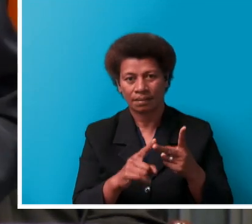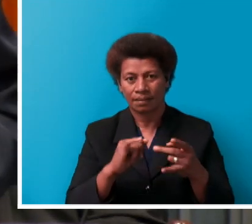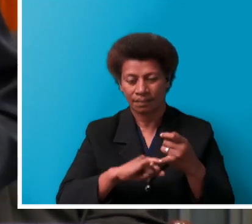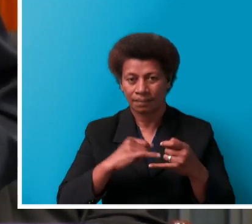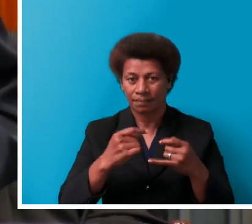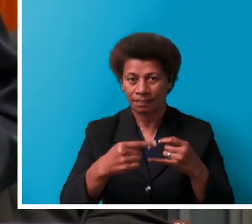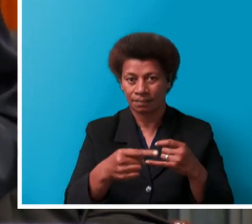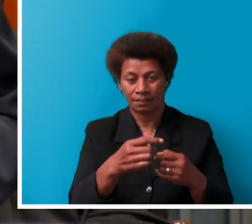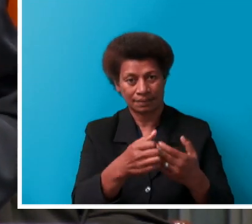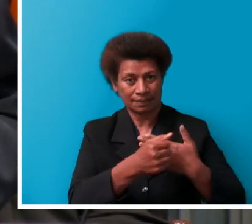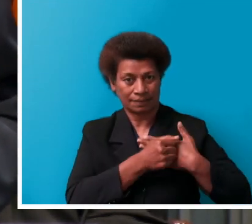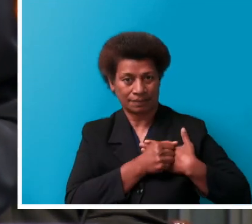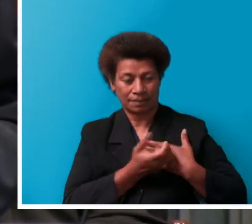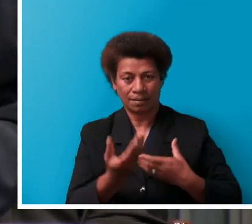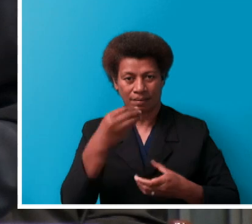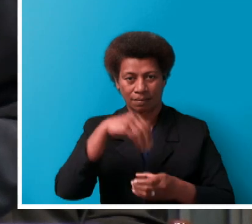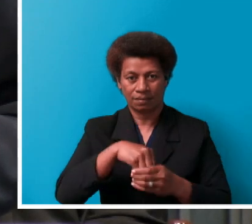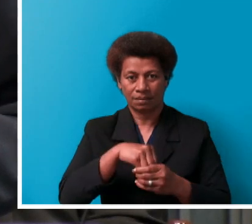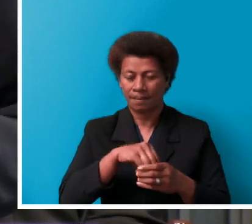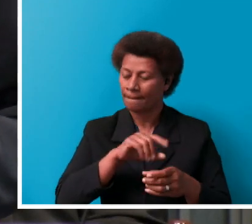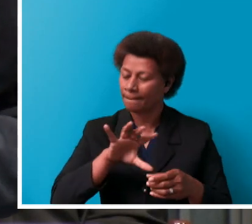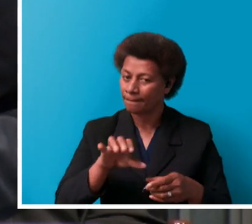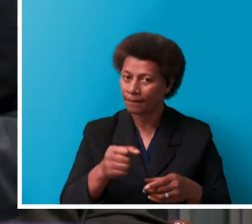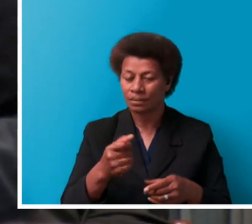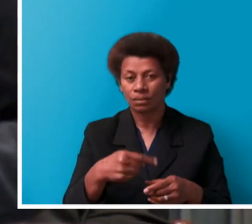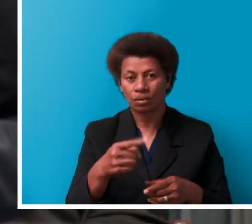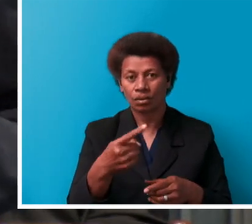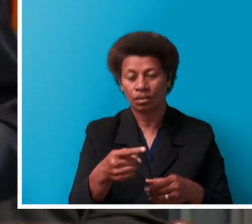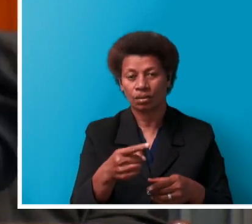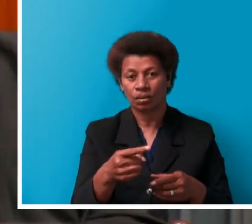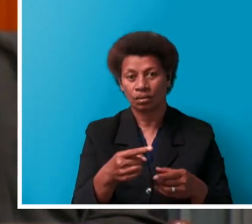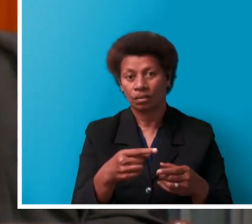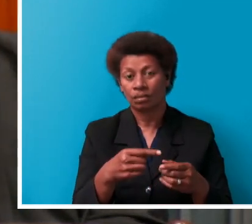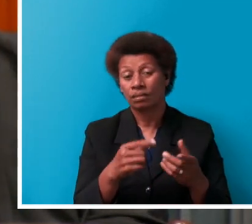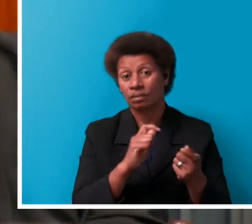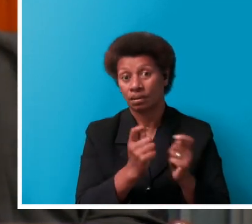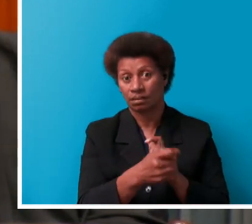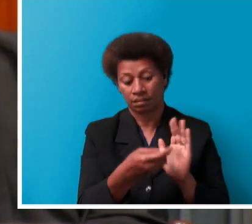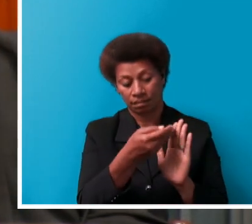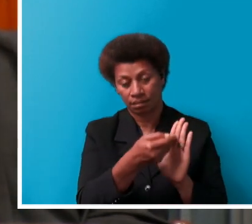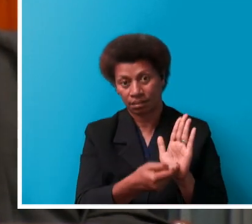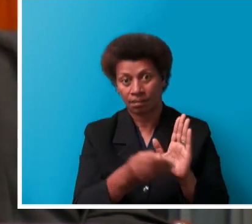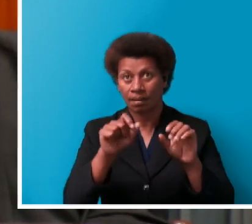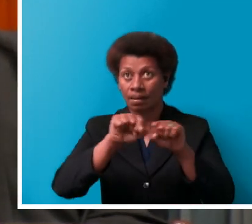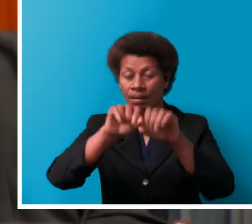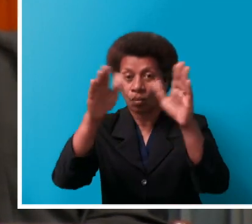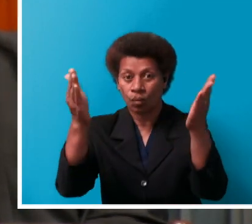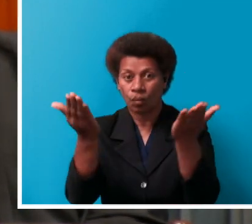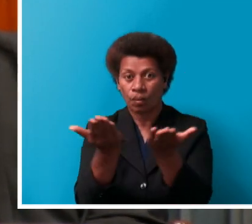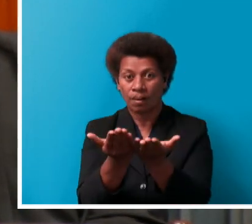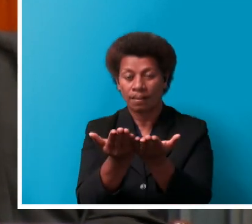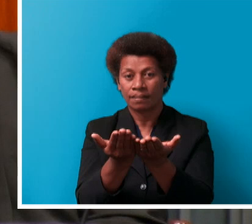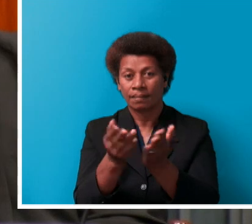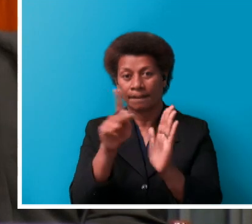and inclusivity. We must continue pursuing policies that align with global best practices, creating a